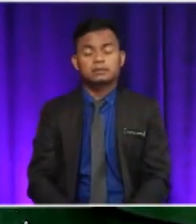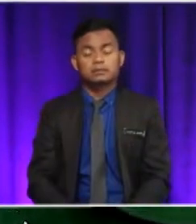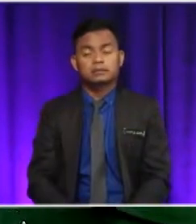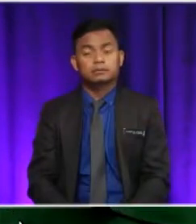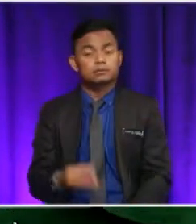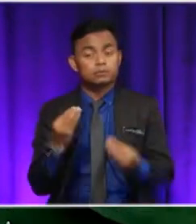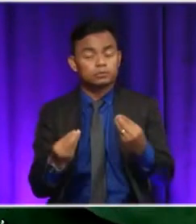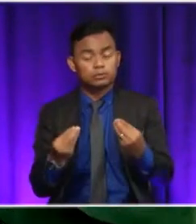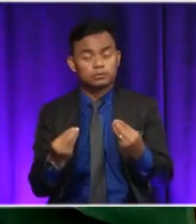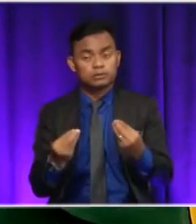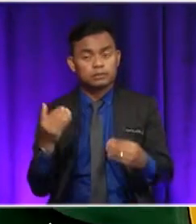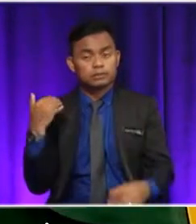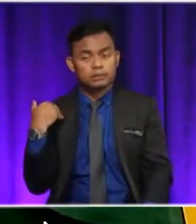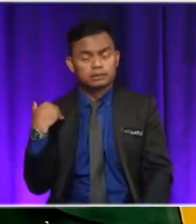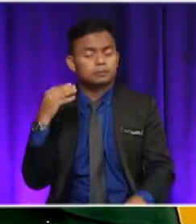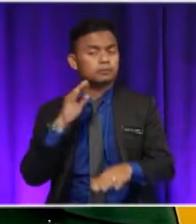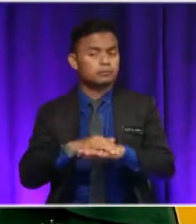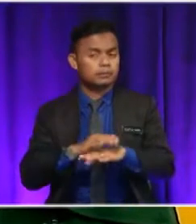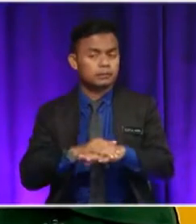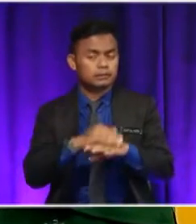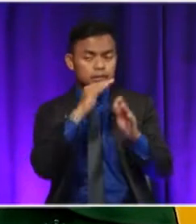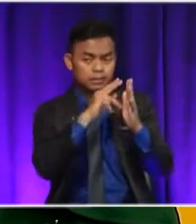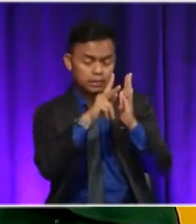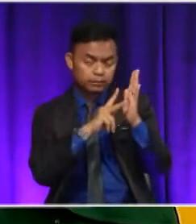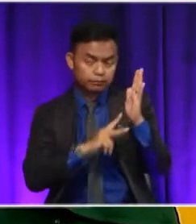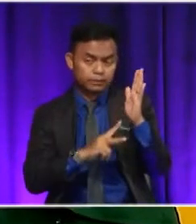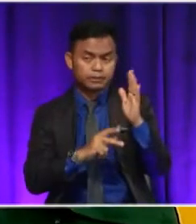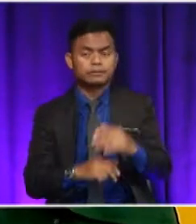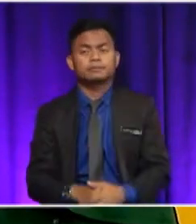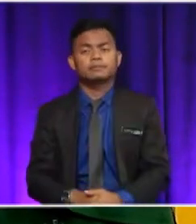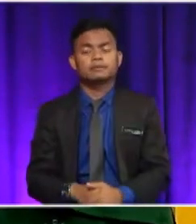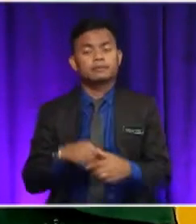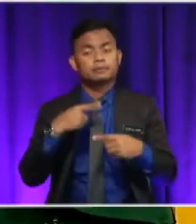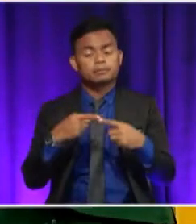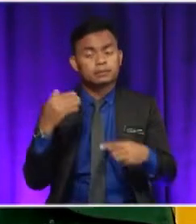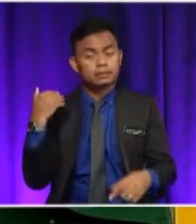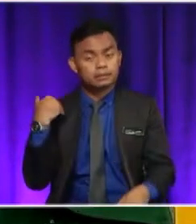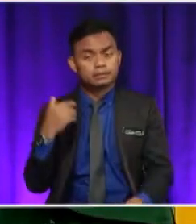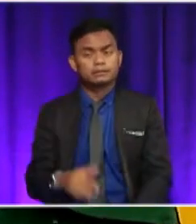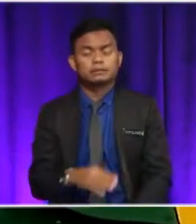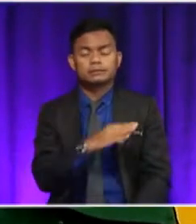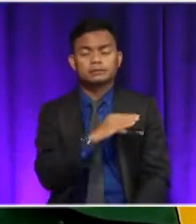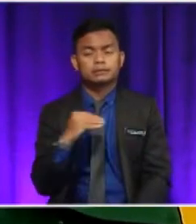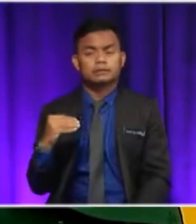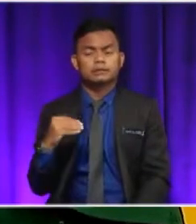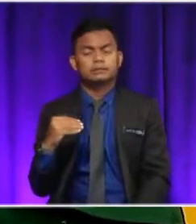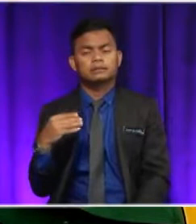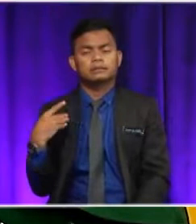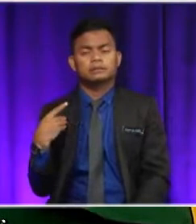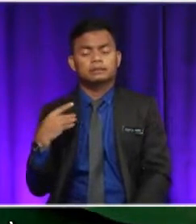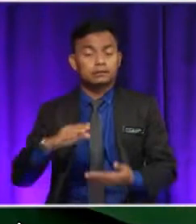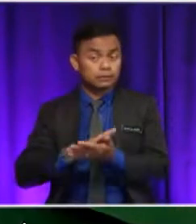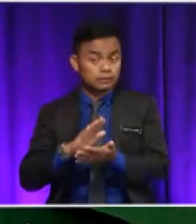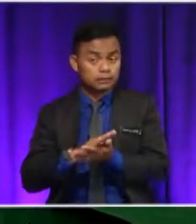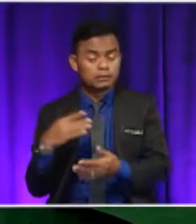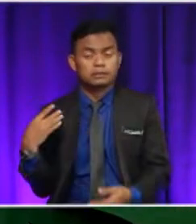encounter reading comprehension texts where you have articles and then you have to answer several questions about